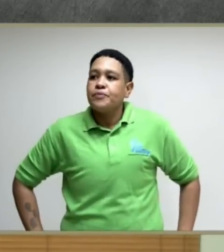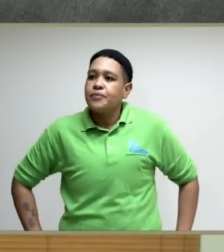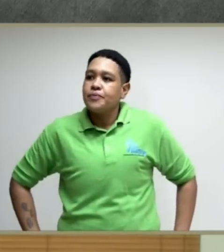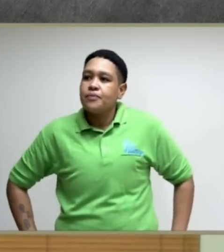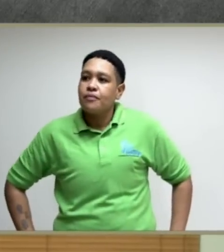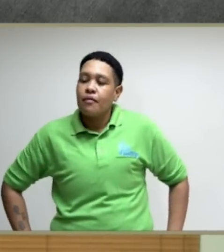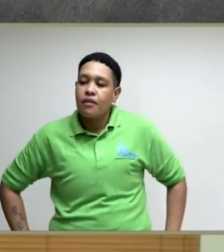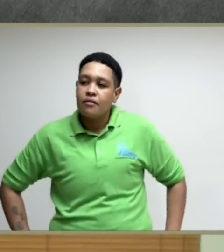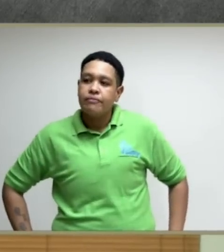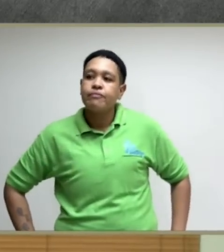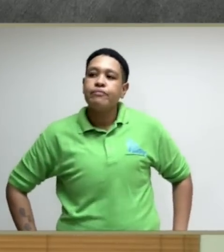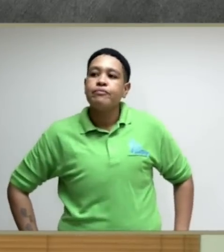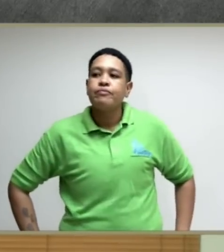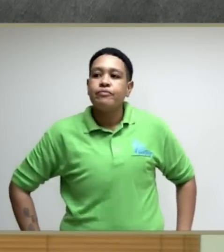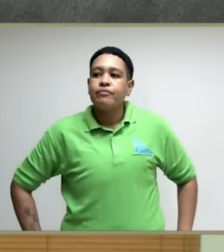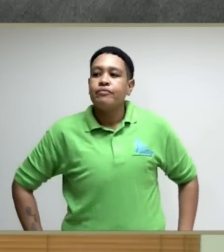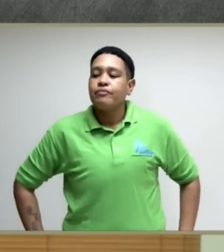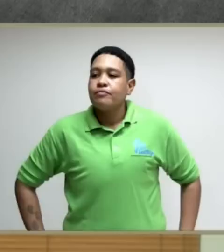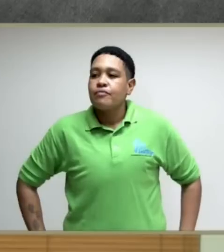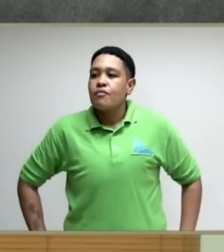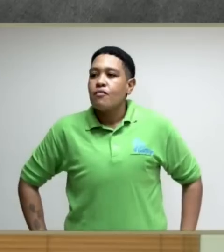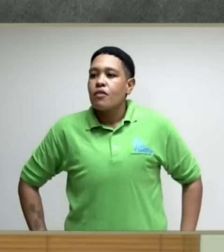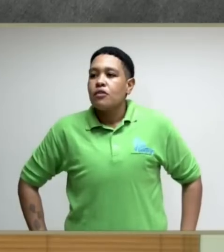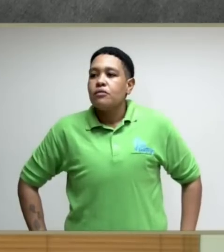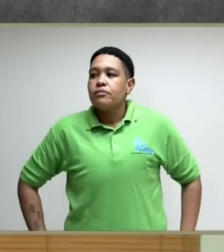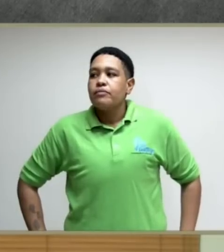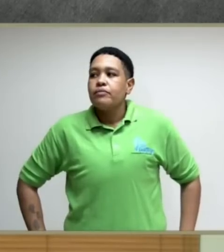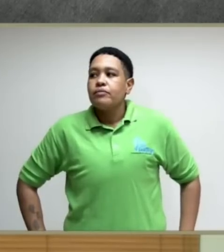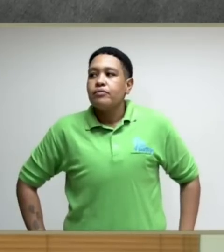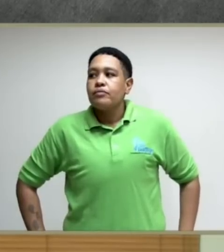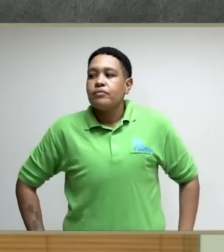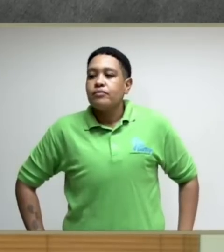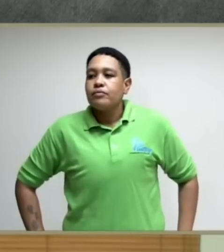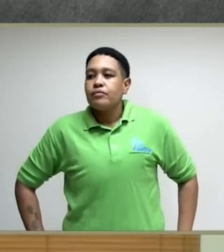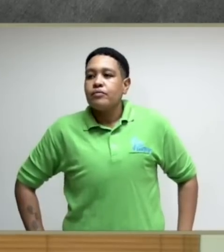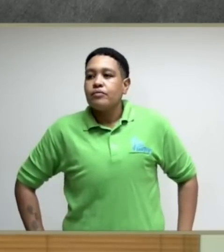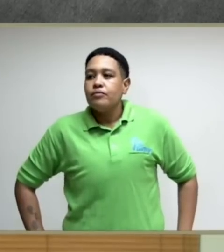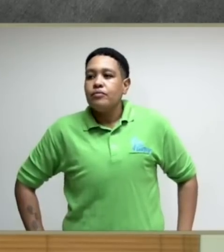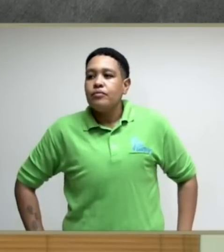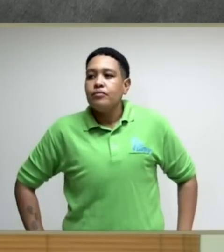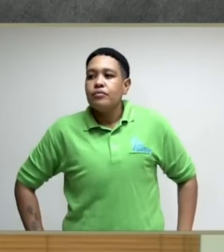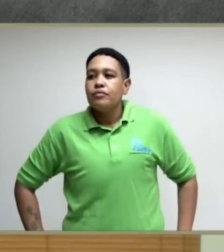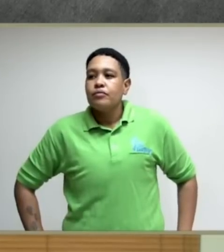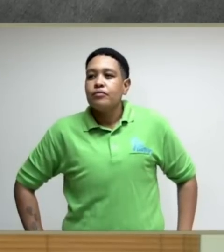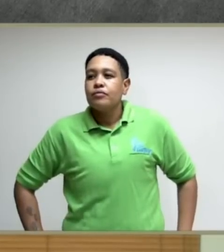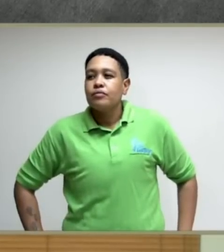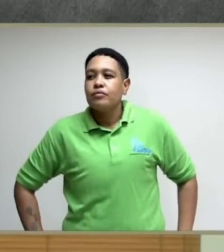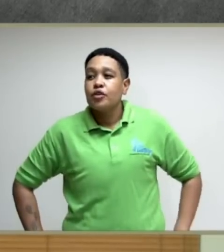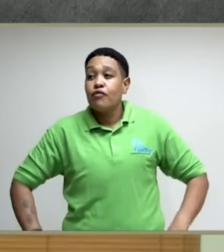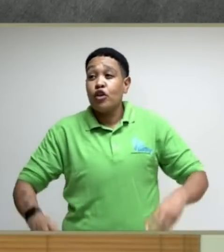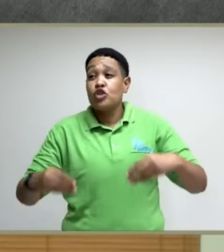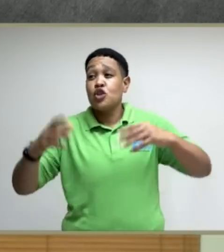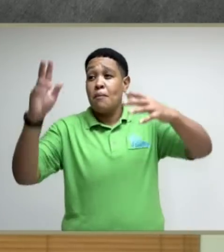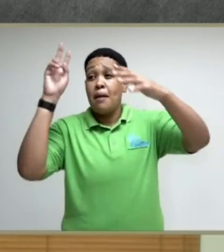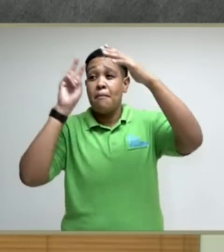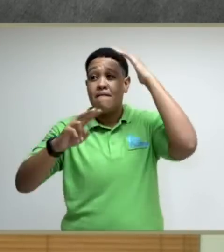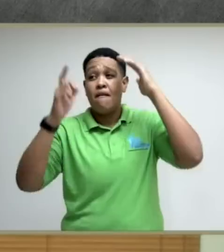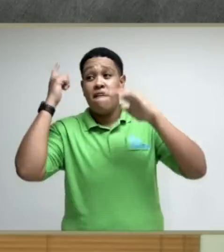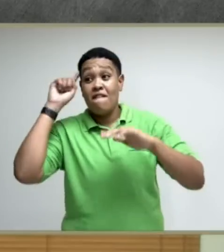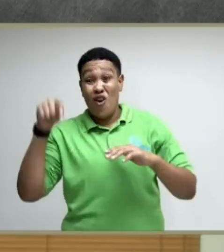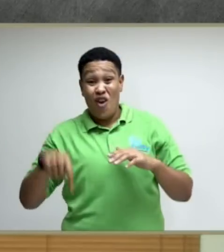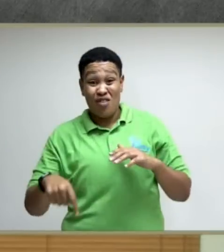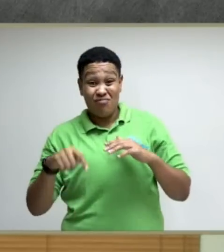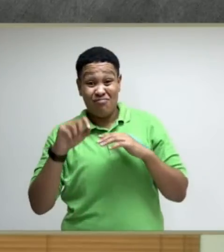In terms of our supply projections for the rest of the year, September, October, November, we are slated